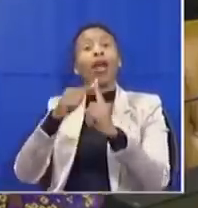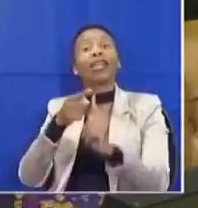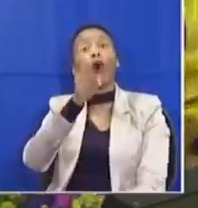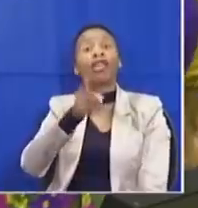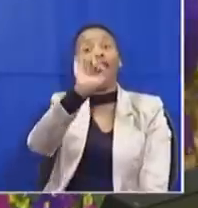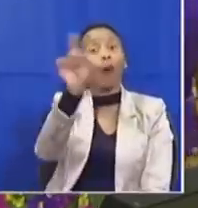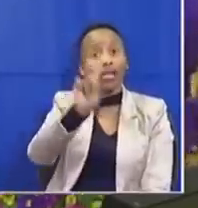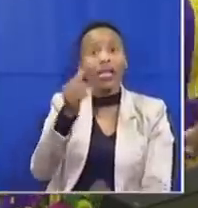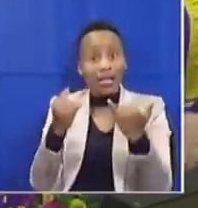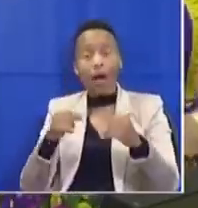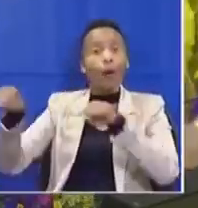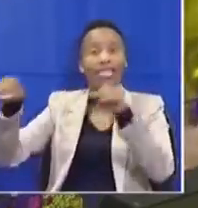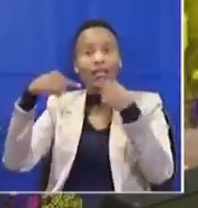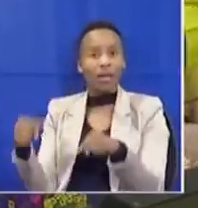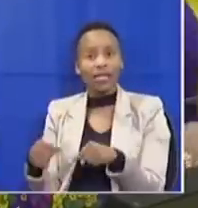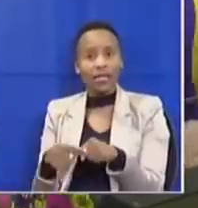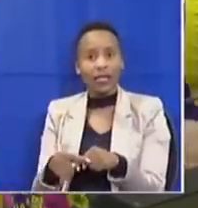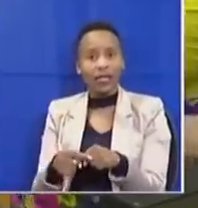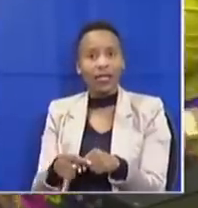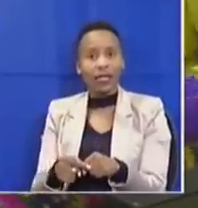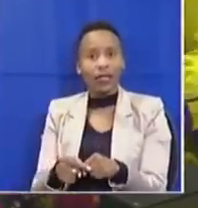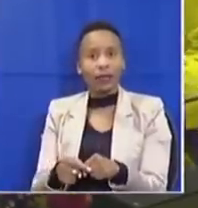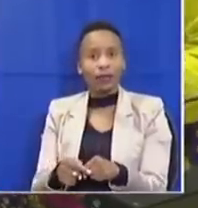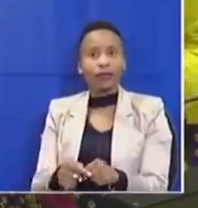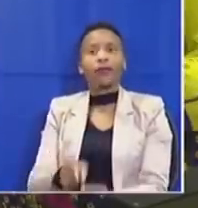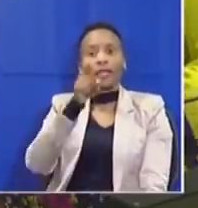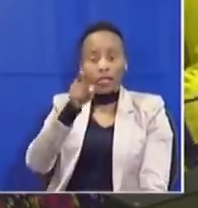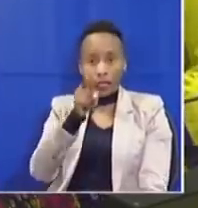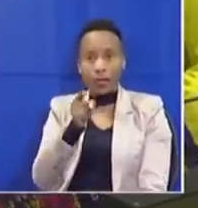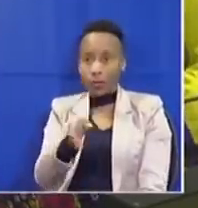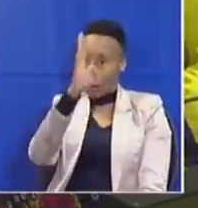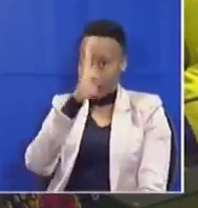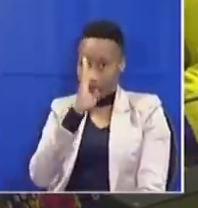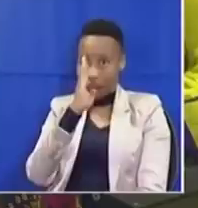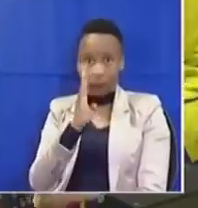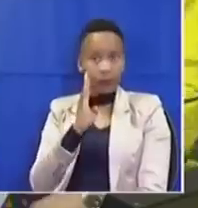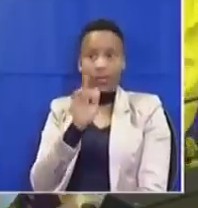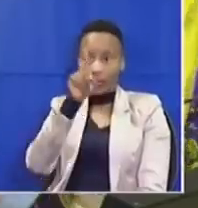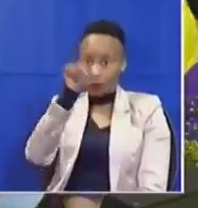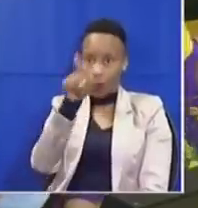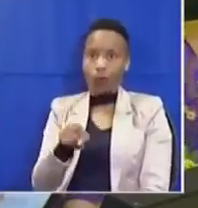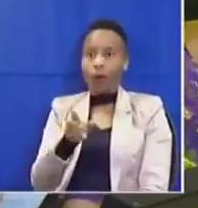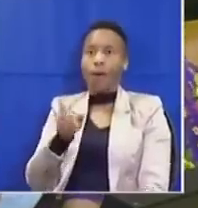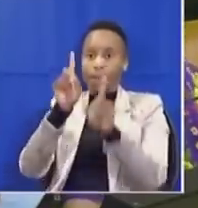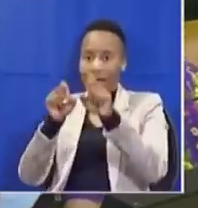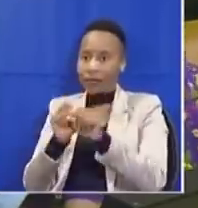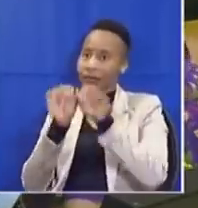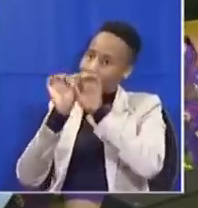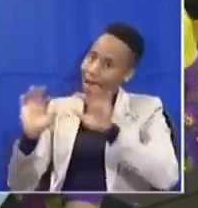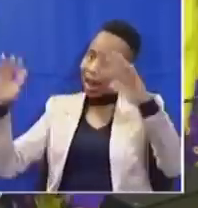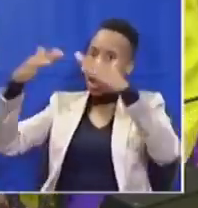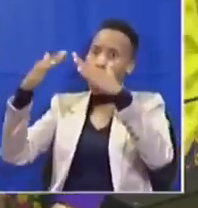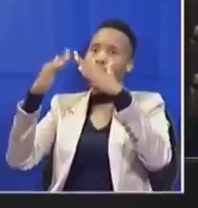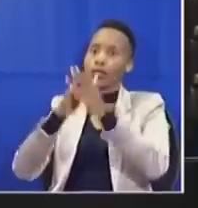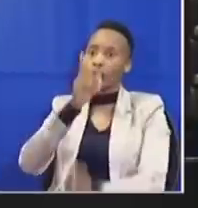you are debating. He's addressing us, he's supposed to address us. Okay, thank you. That's the point of order we'll accept. The restoration of the land. Thank you.